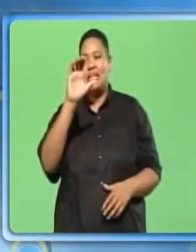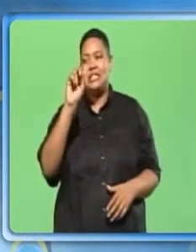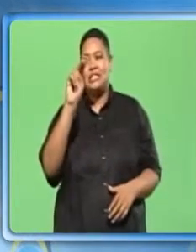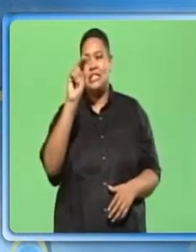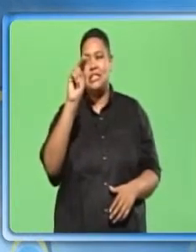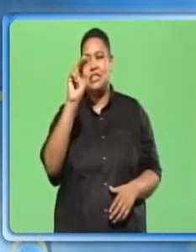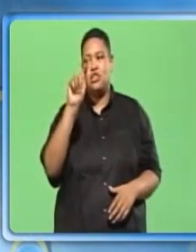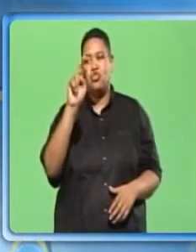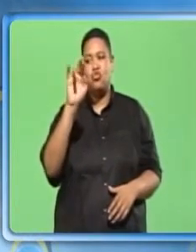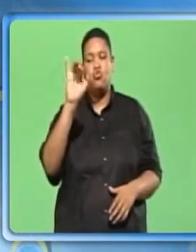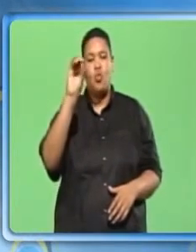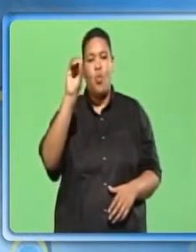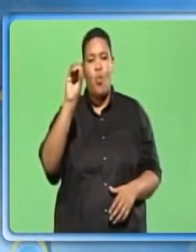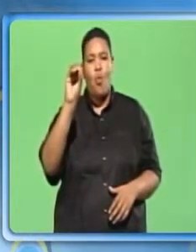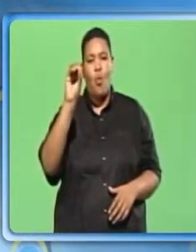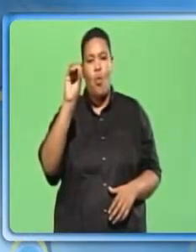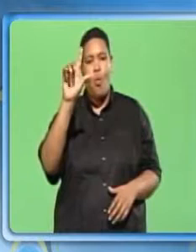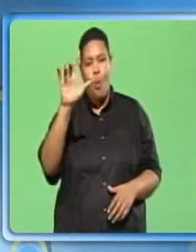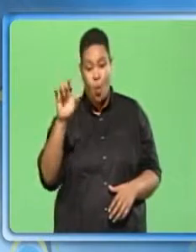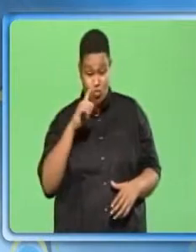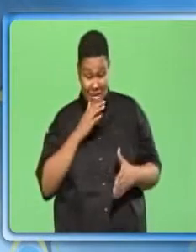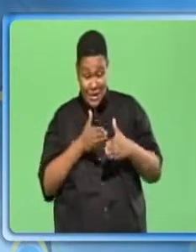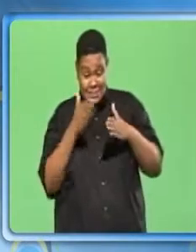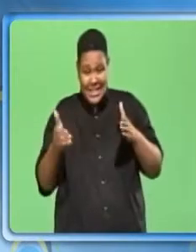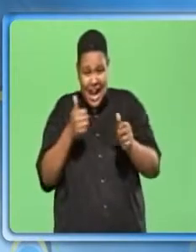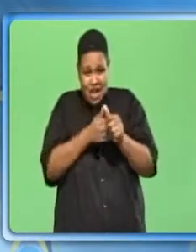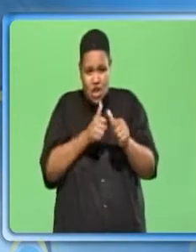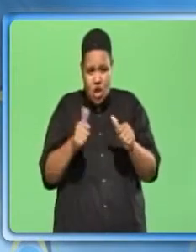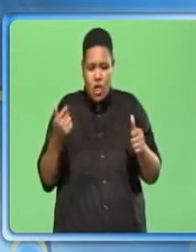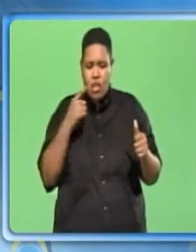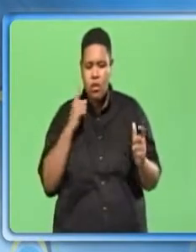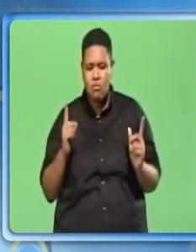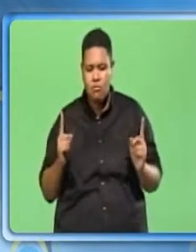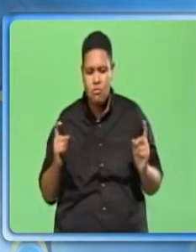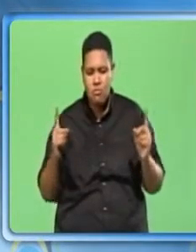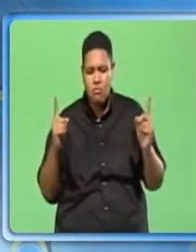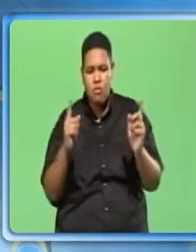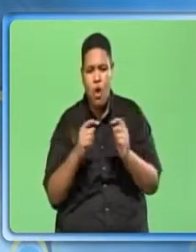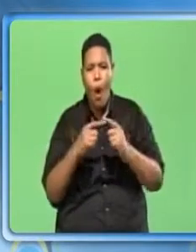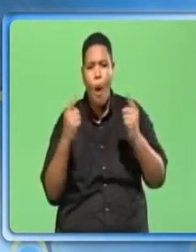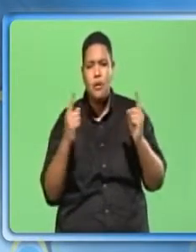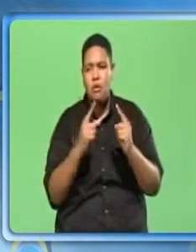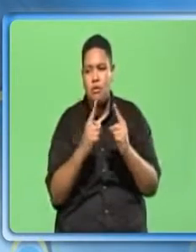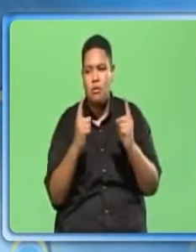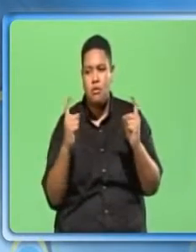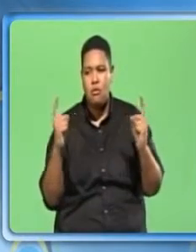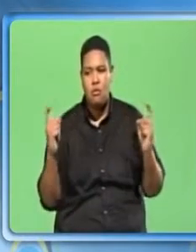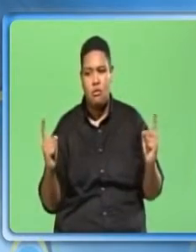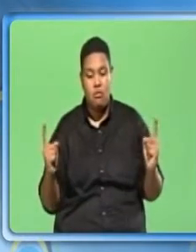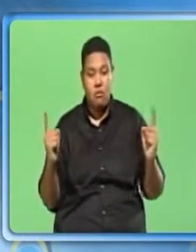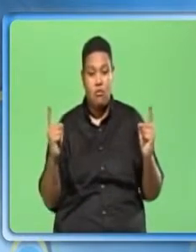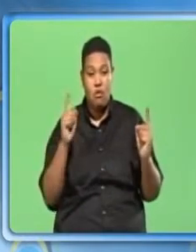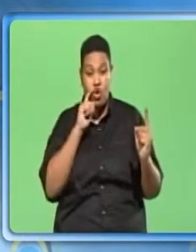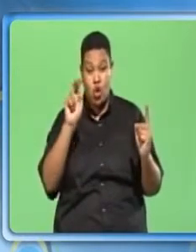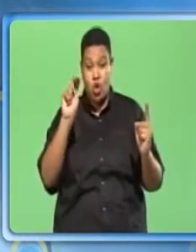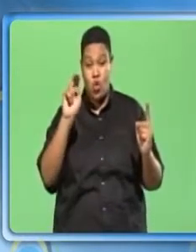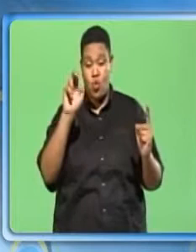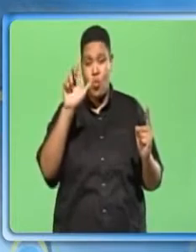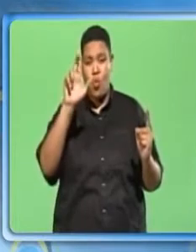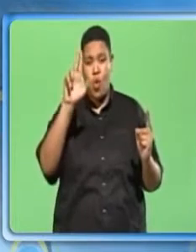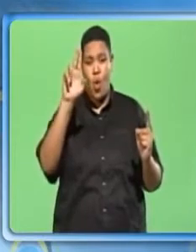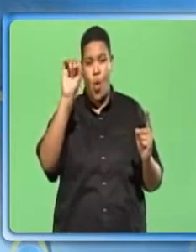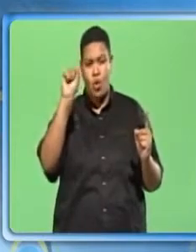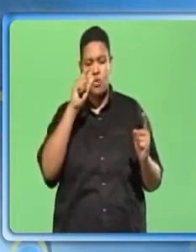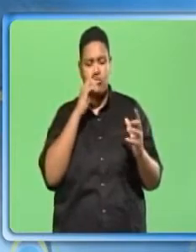The centrioles, which are usually beside each other, move to opposite ends of the cell. The nucleolus